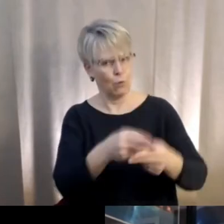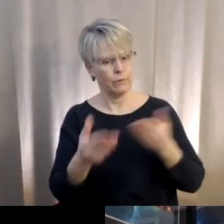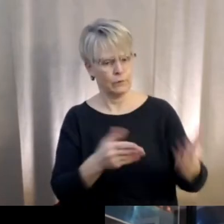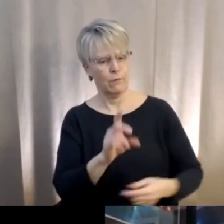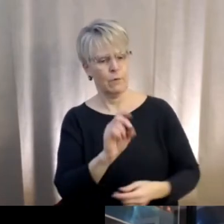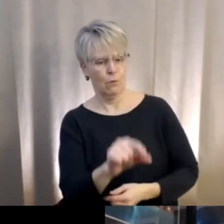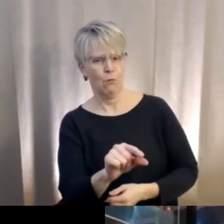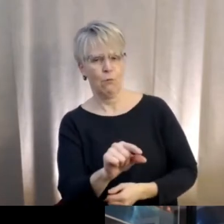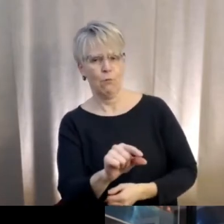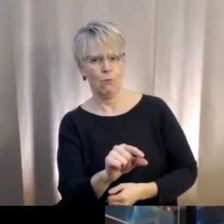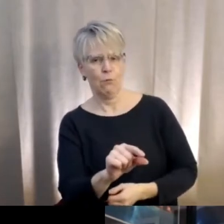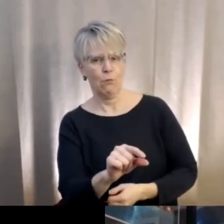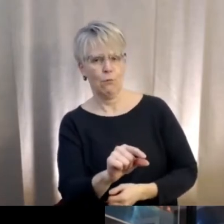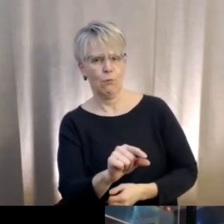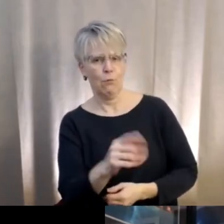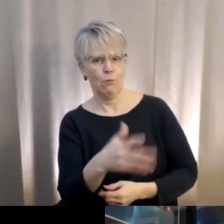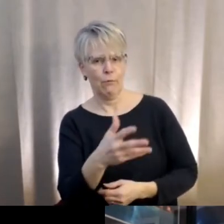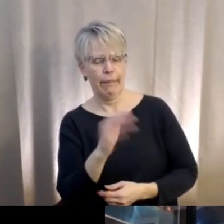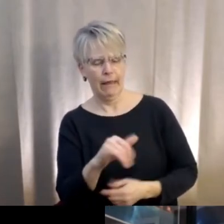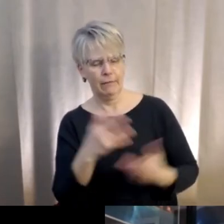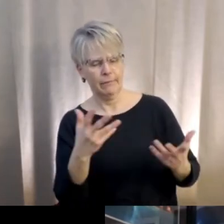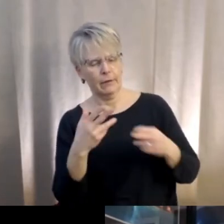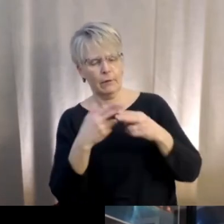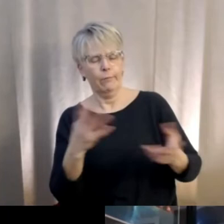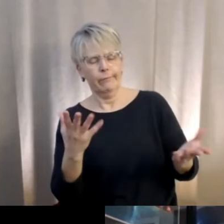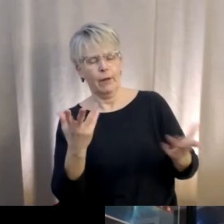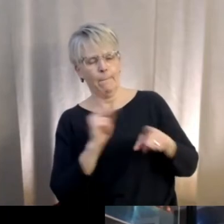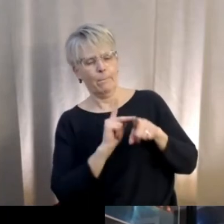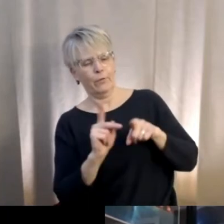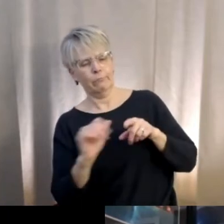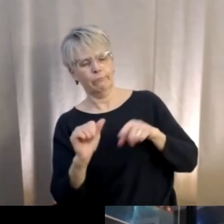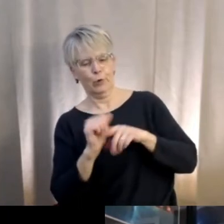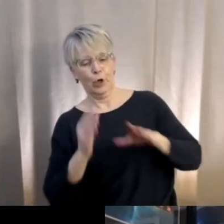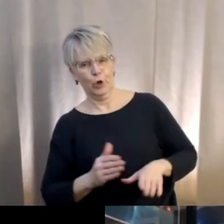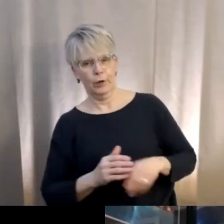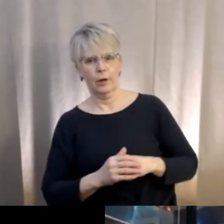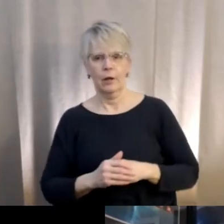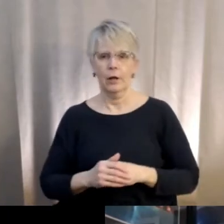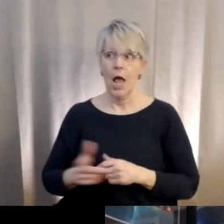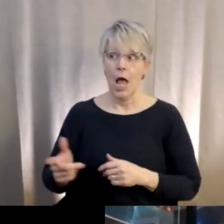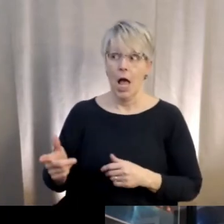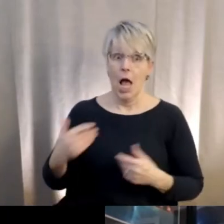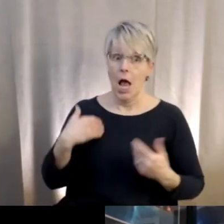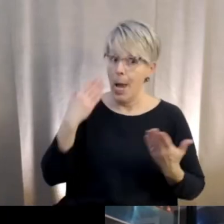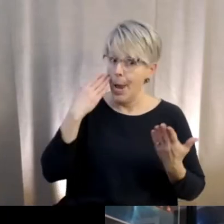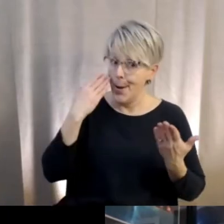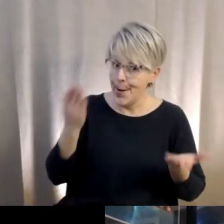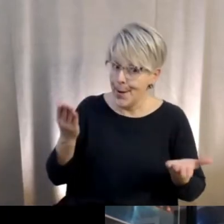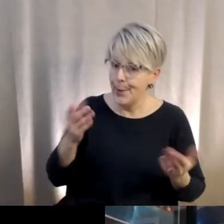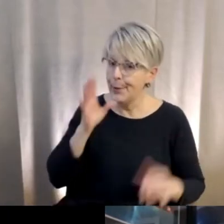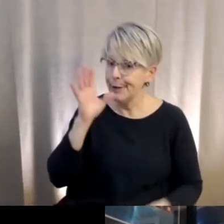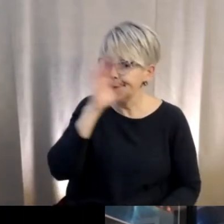certified or understood as professional trainer? I don't know. I can speculate, but it